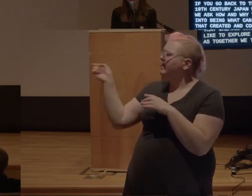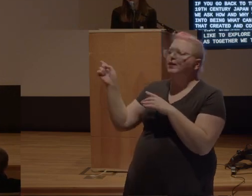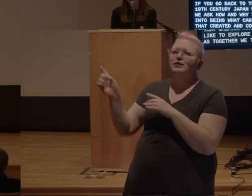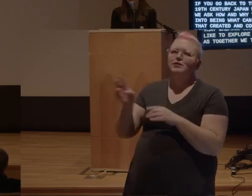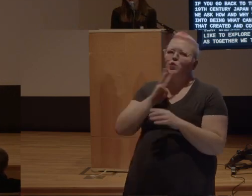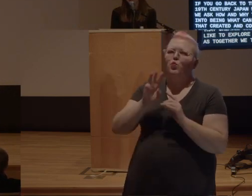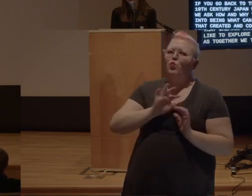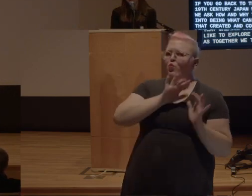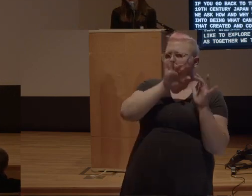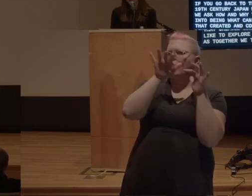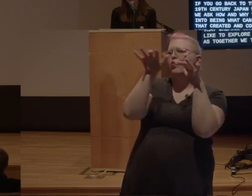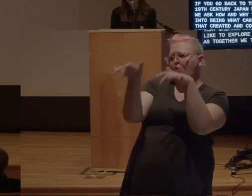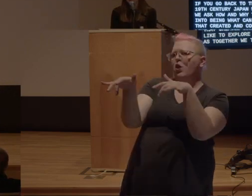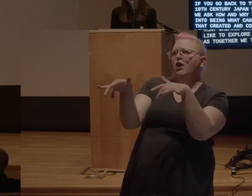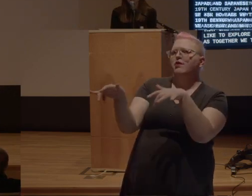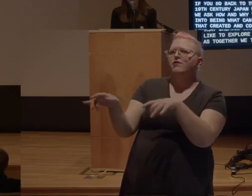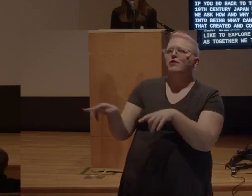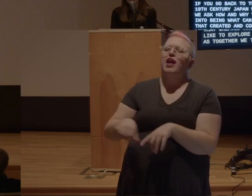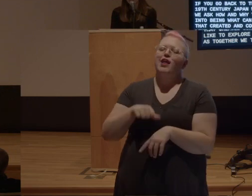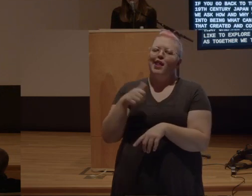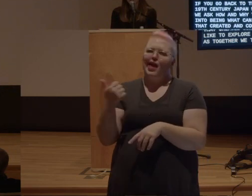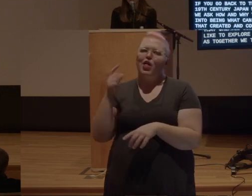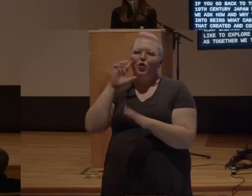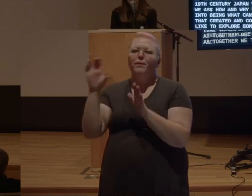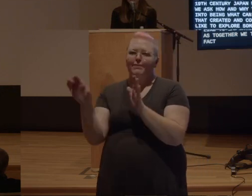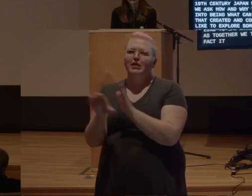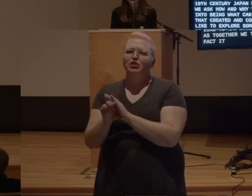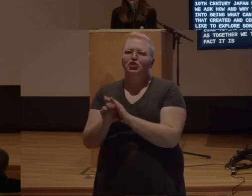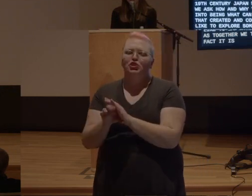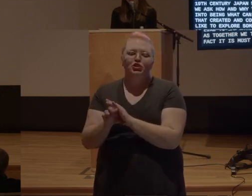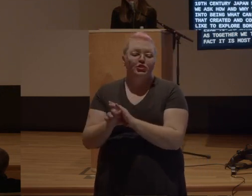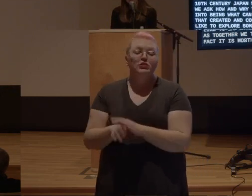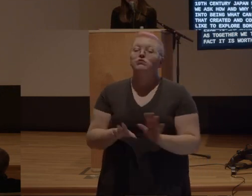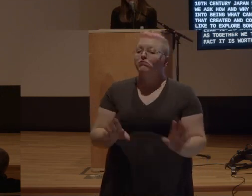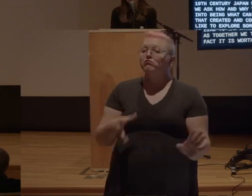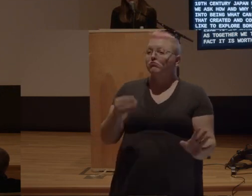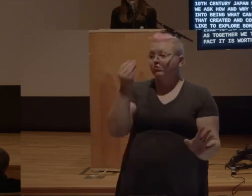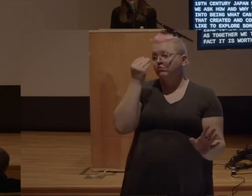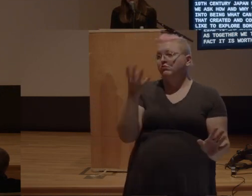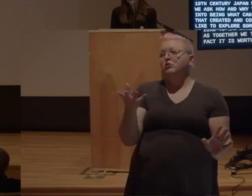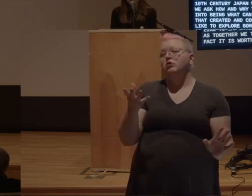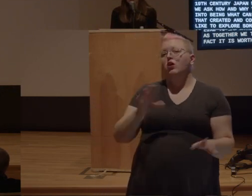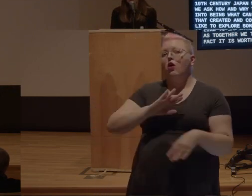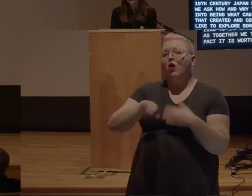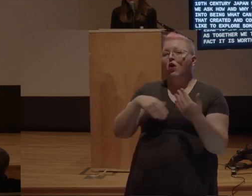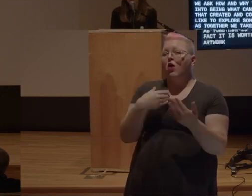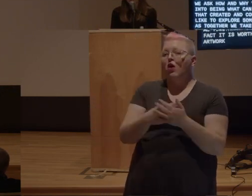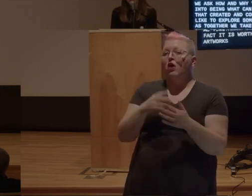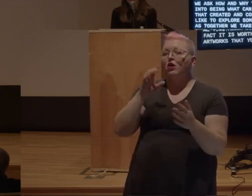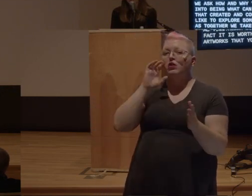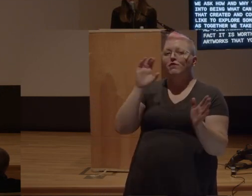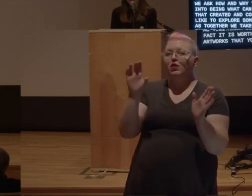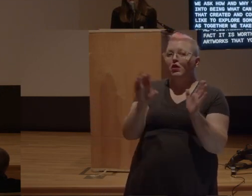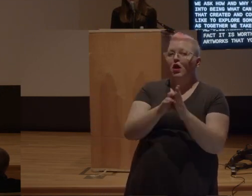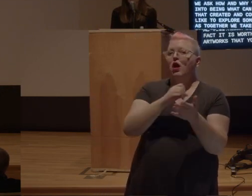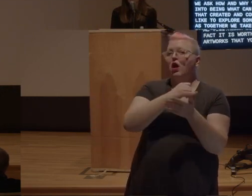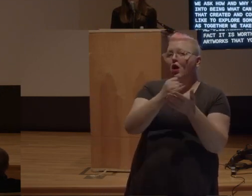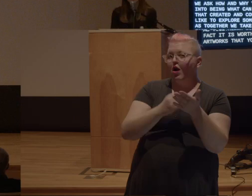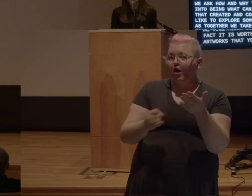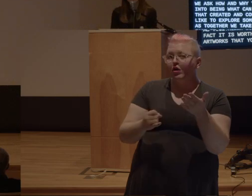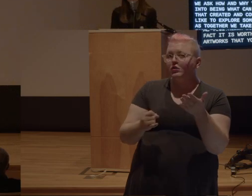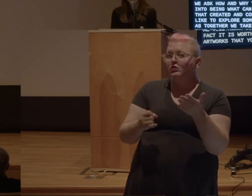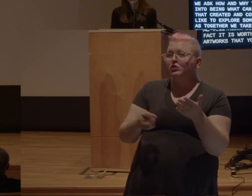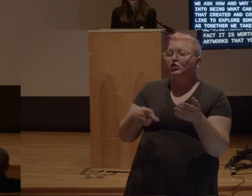current exhibition. In fact, it is worth pointing out that all of the artworks that you will see today are from